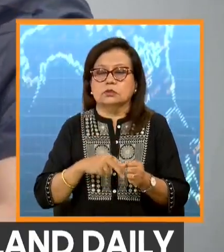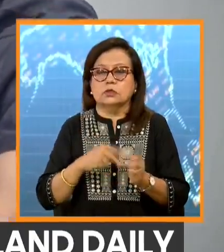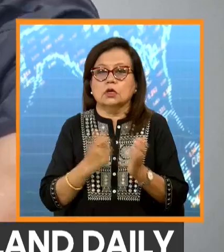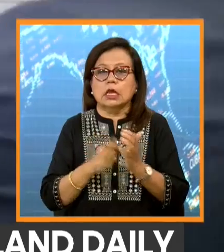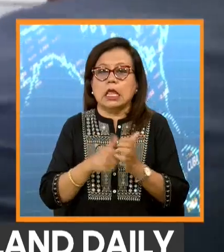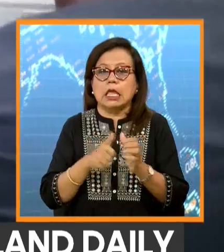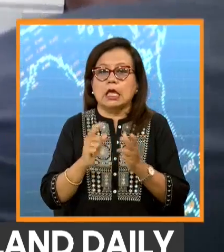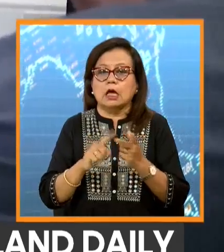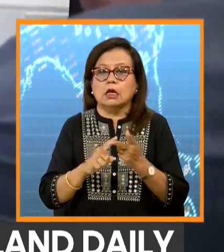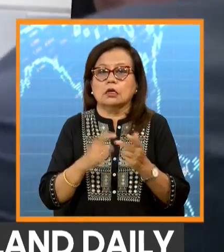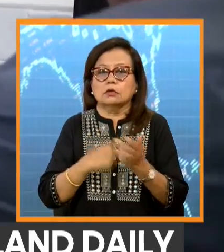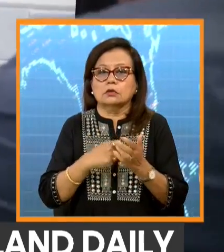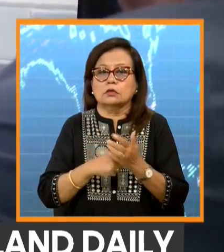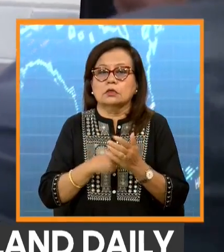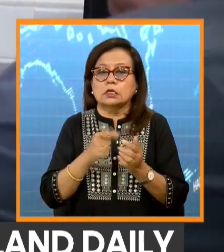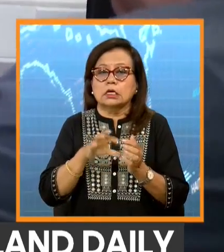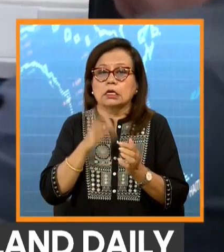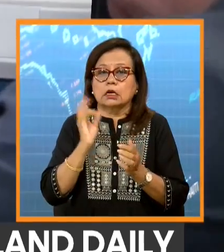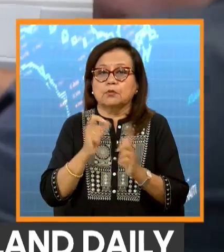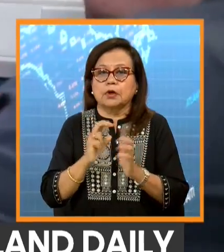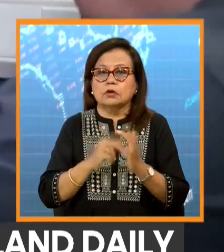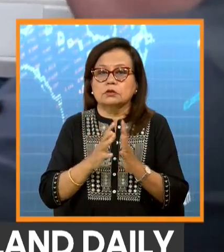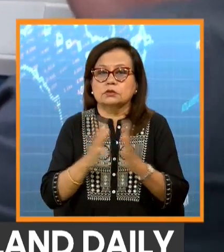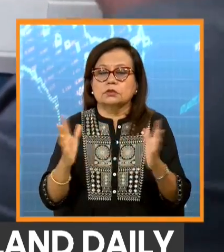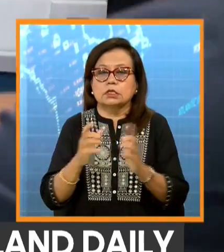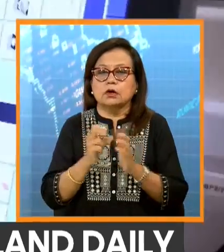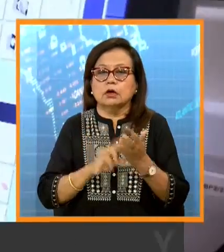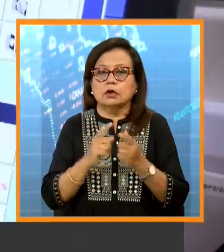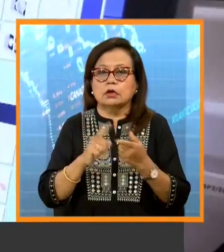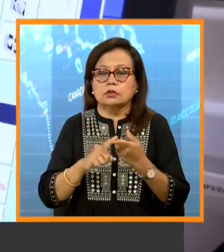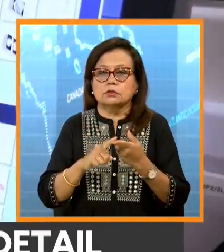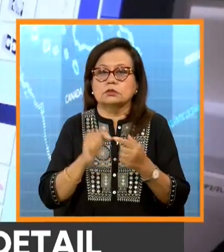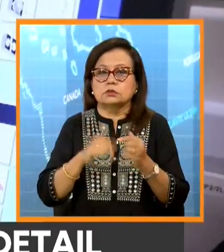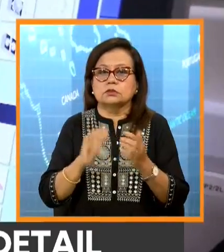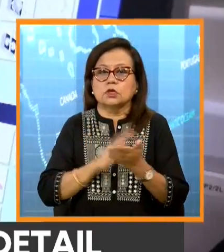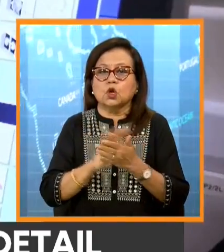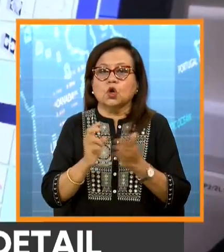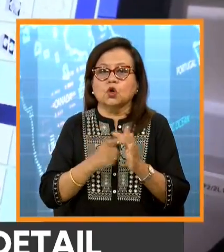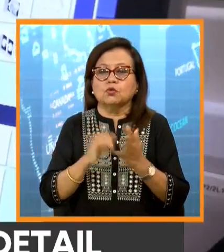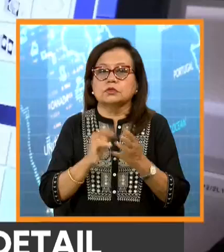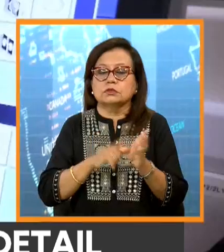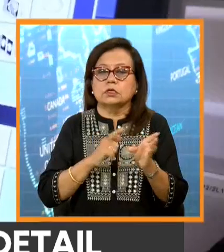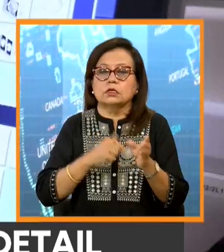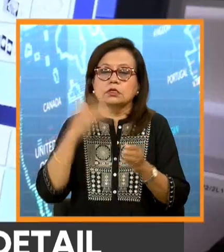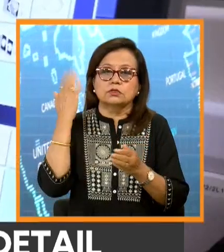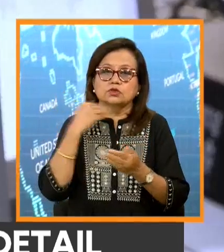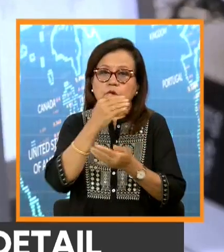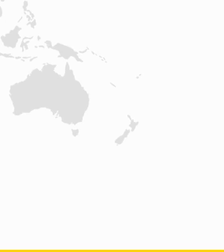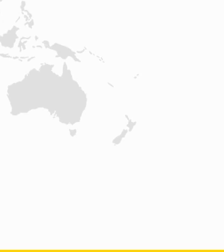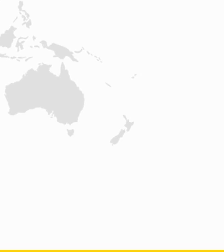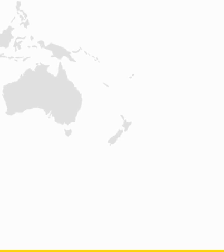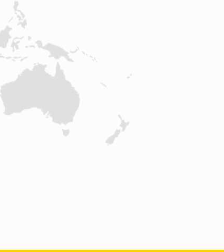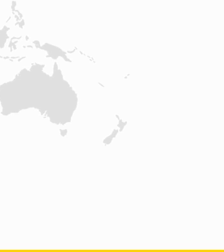artificial intelligence, and researchers can detect patterns in the massive data set that would take humans years to analyze.